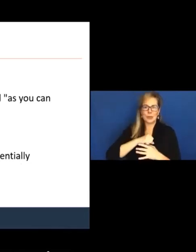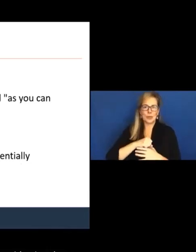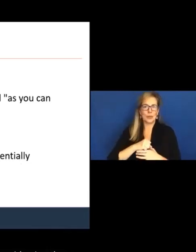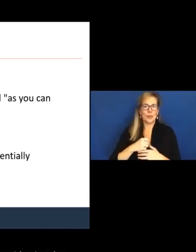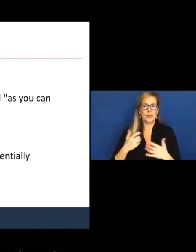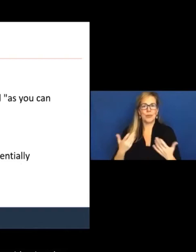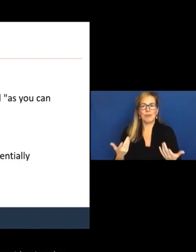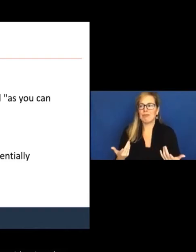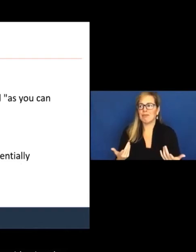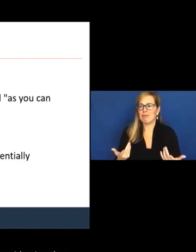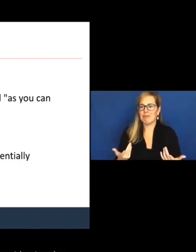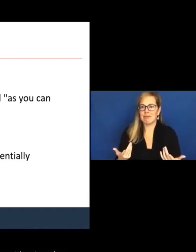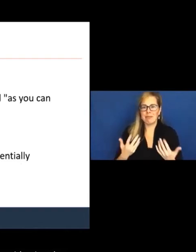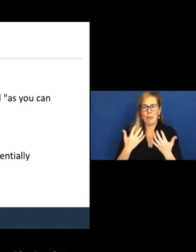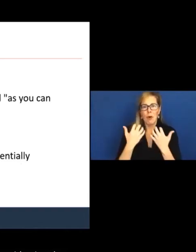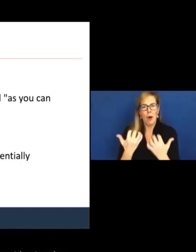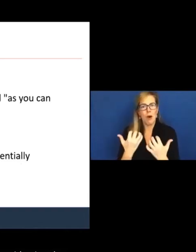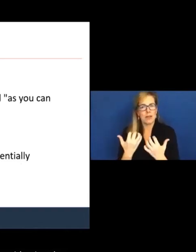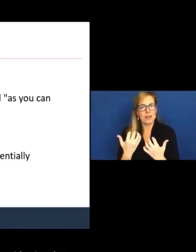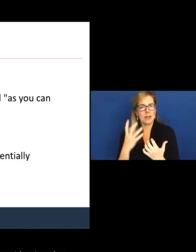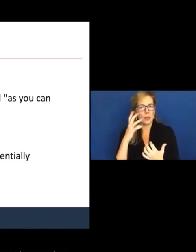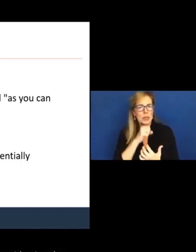the people in our audience.